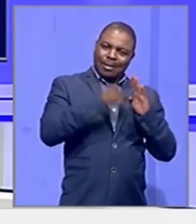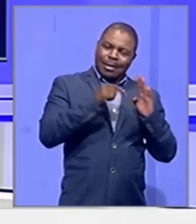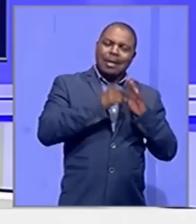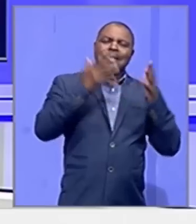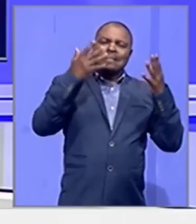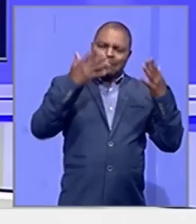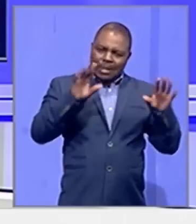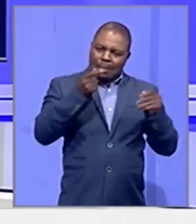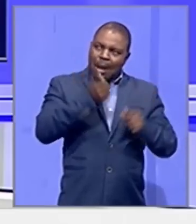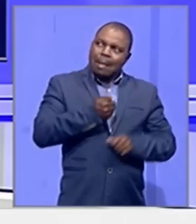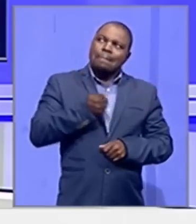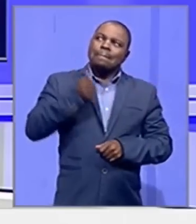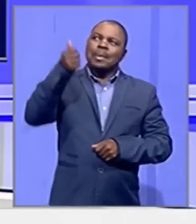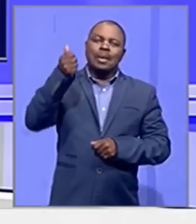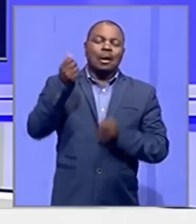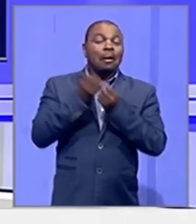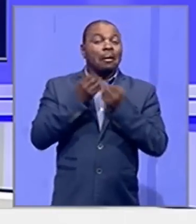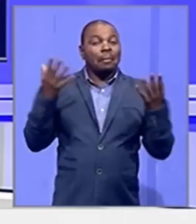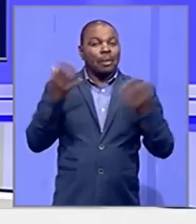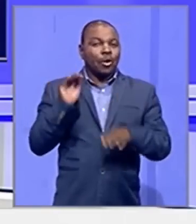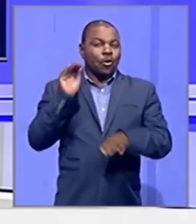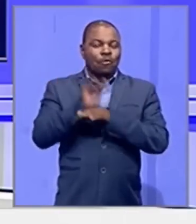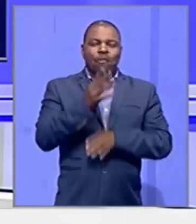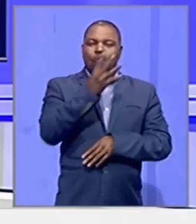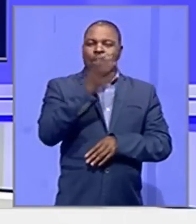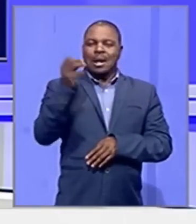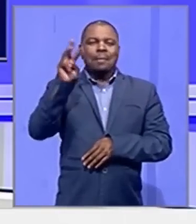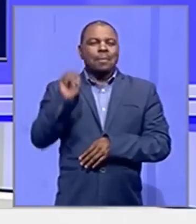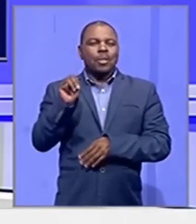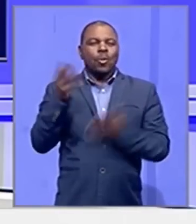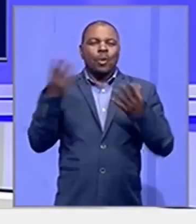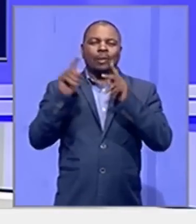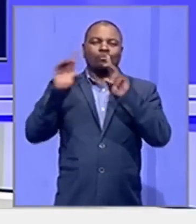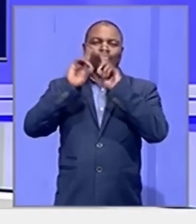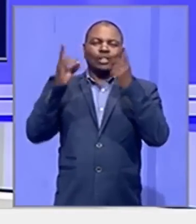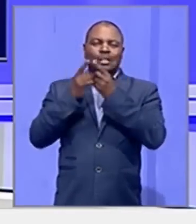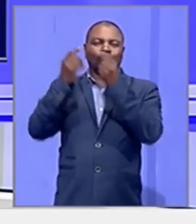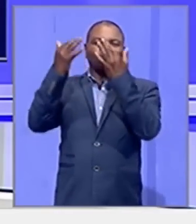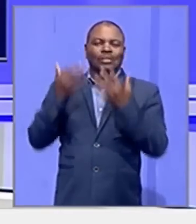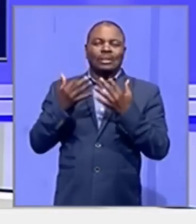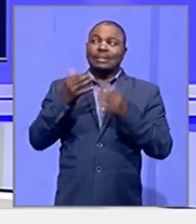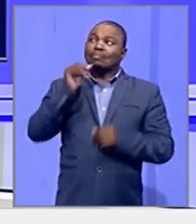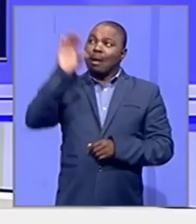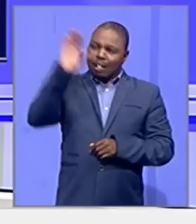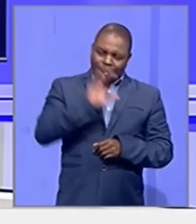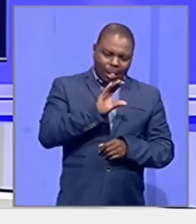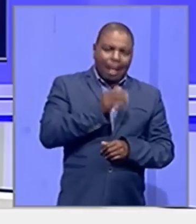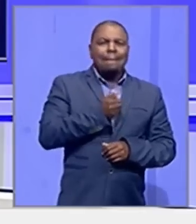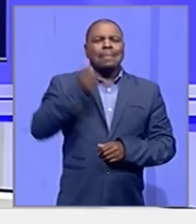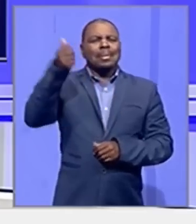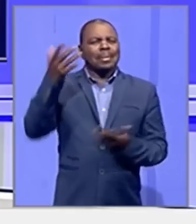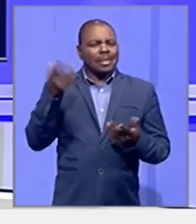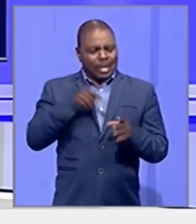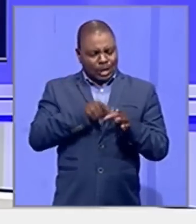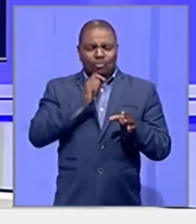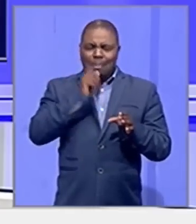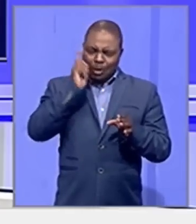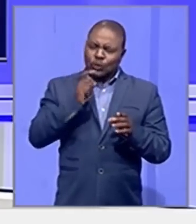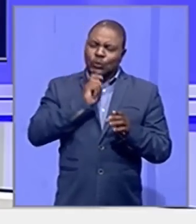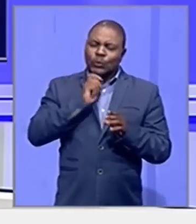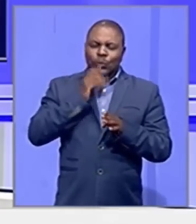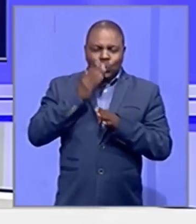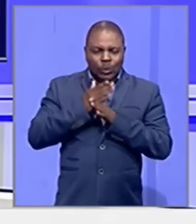lekana diranta tše dimilione tše 400 go kgoro ya matlotlo yeo e bego e swanetše go dirišwa go aga dintlo ngwageng